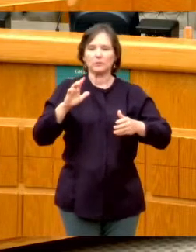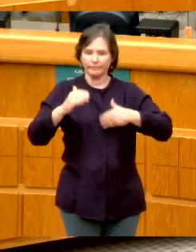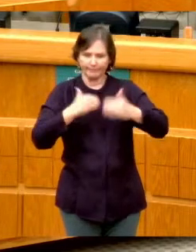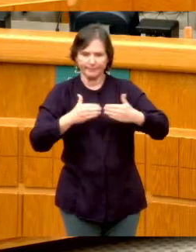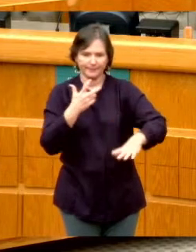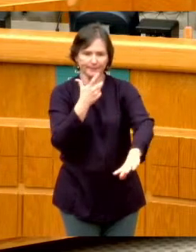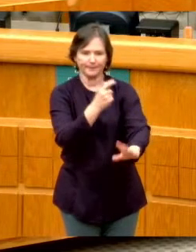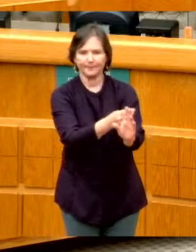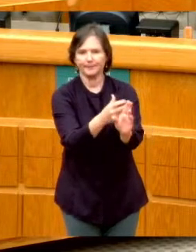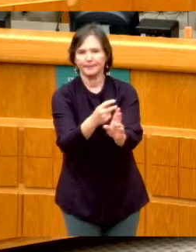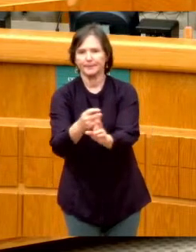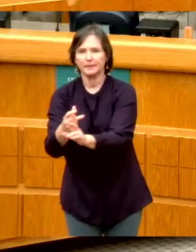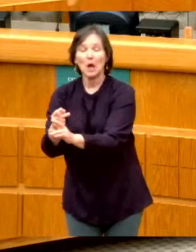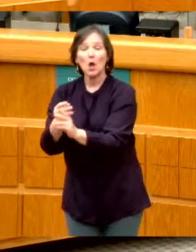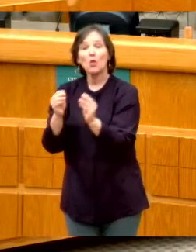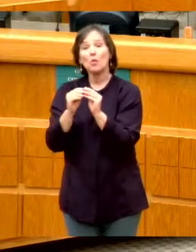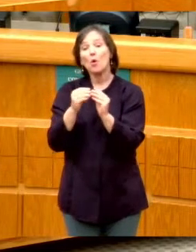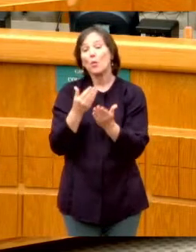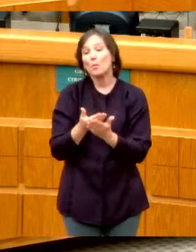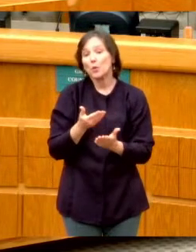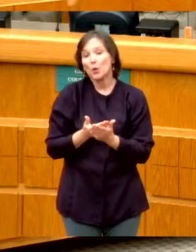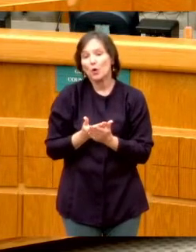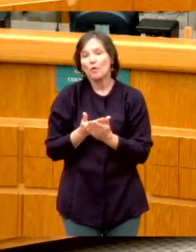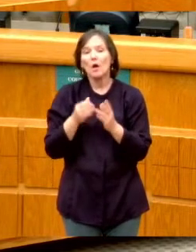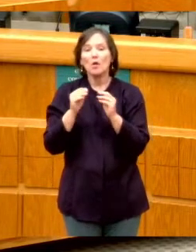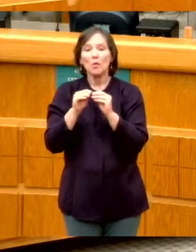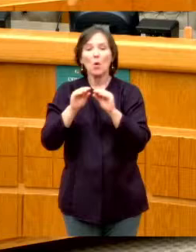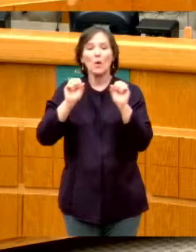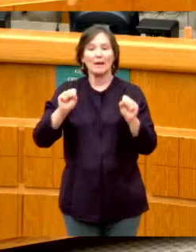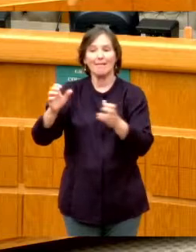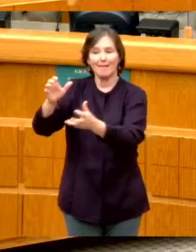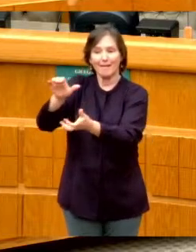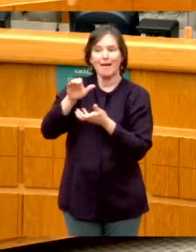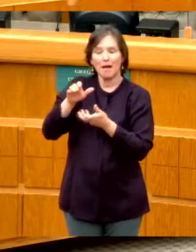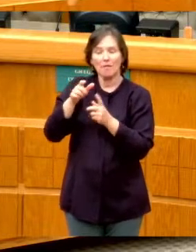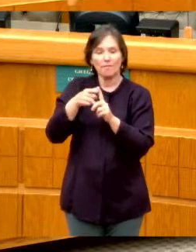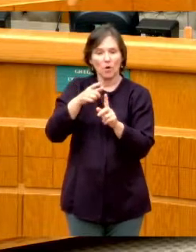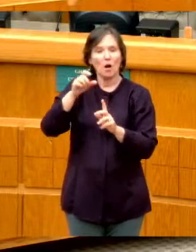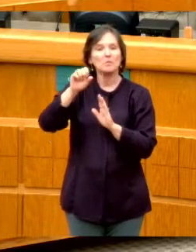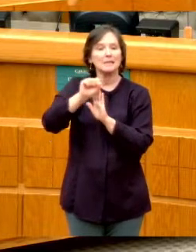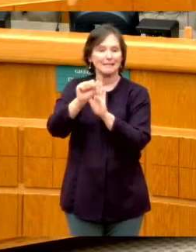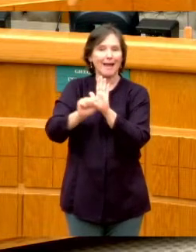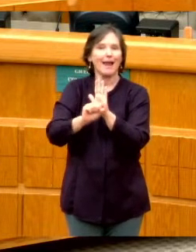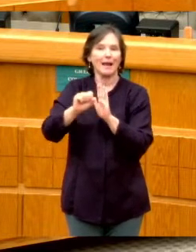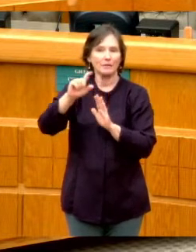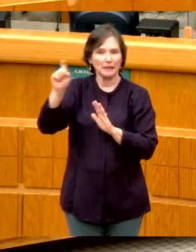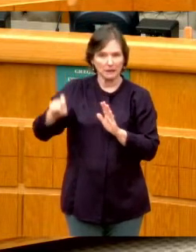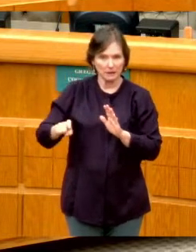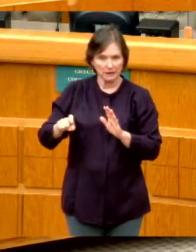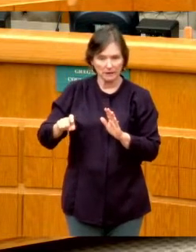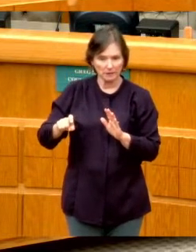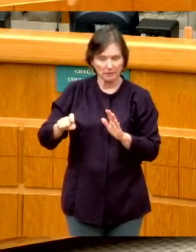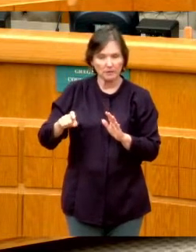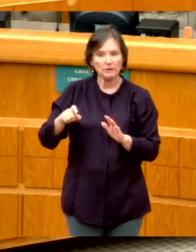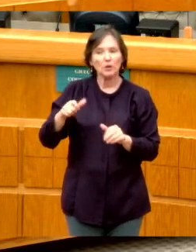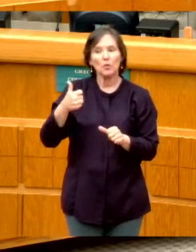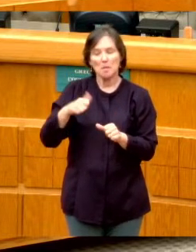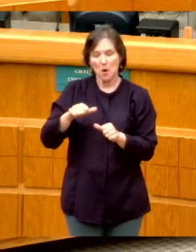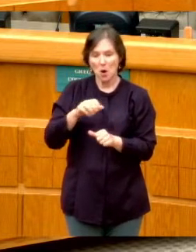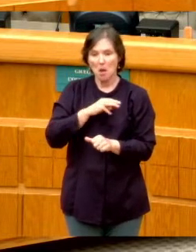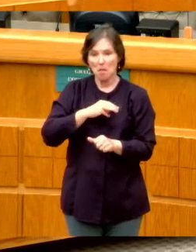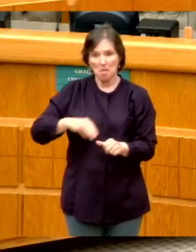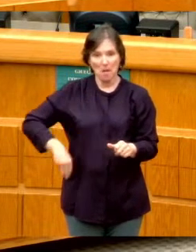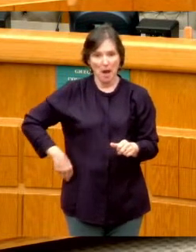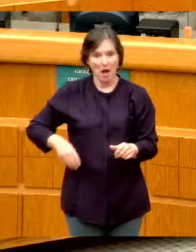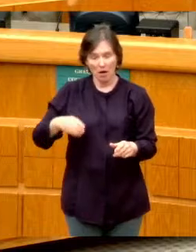deliver, the more we can get allocated by the state of Texas when more vaccine is available. And as the mayor alluded, there is no doubt that the